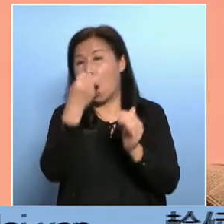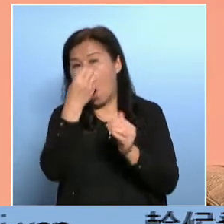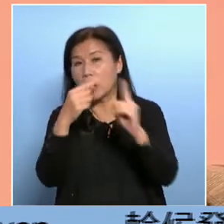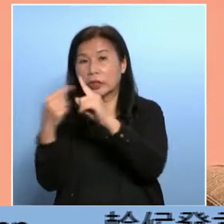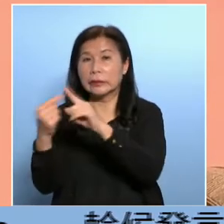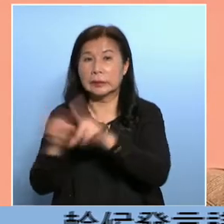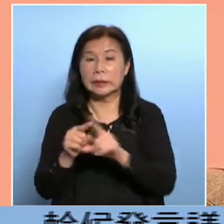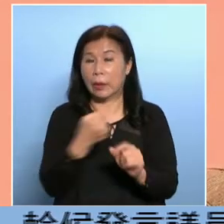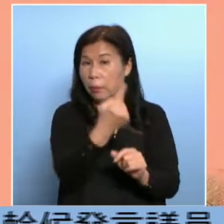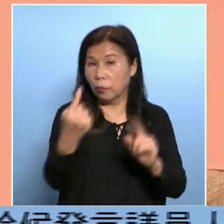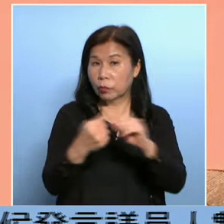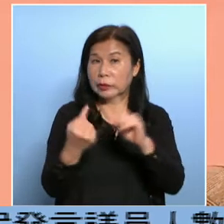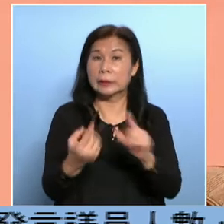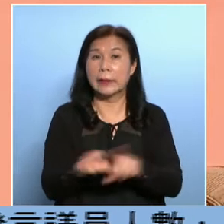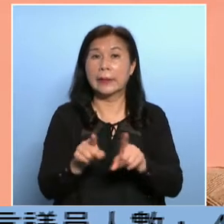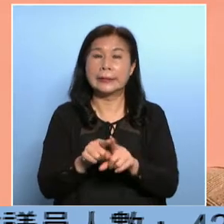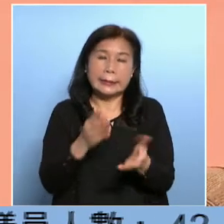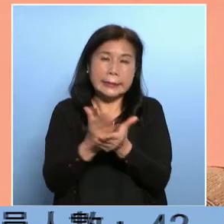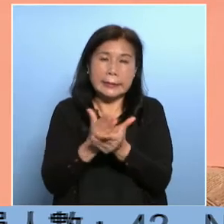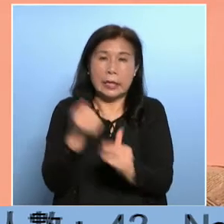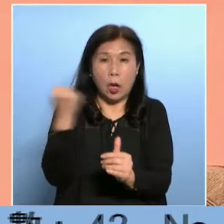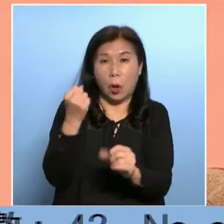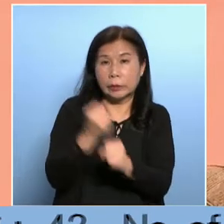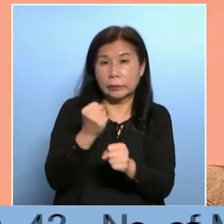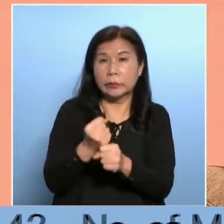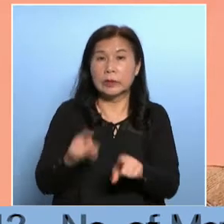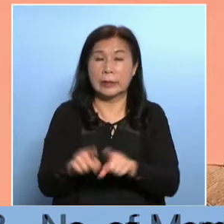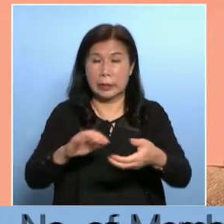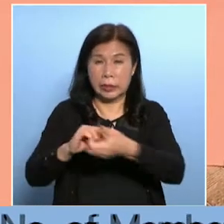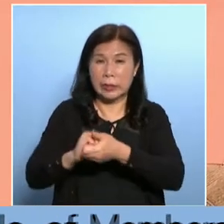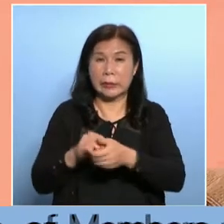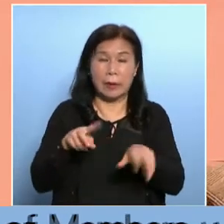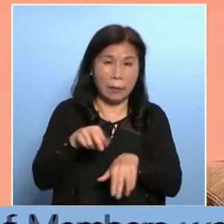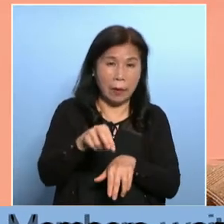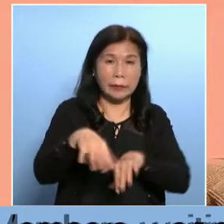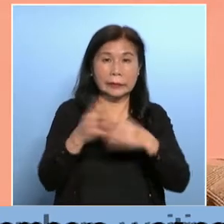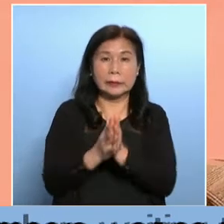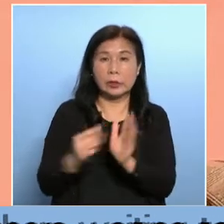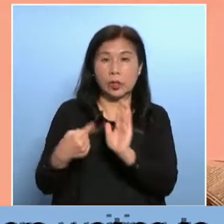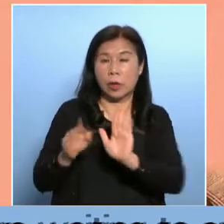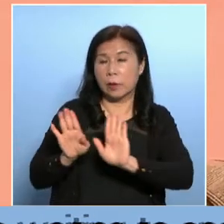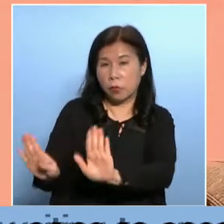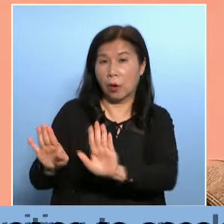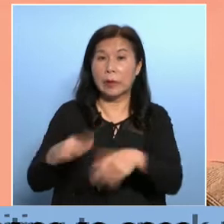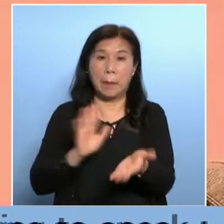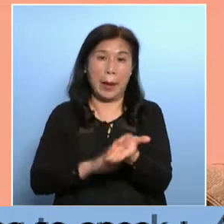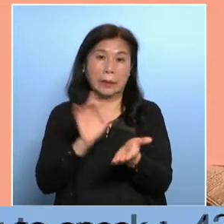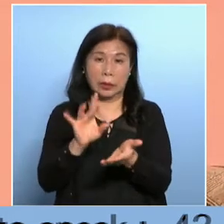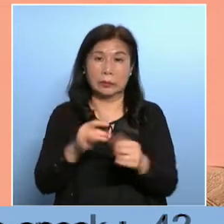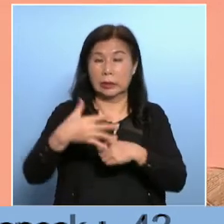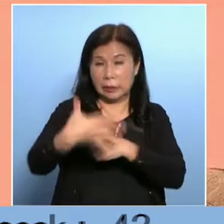those who cooperate with the anti-epidemic measures. If everyone take an extra step, we can defeat the